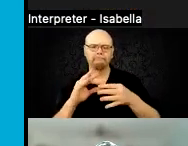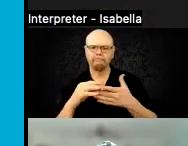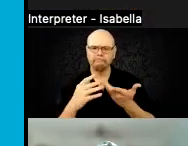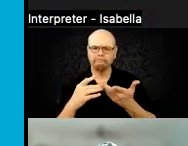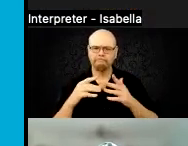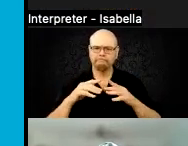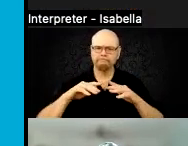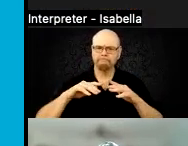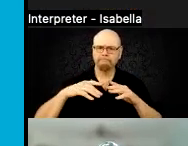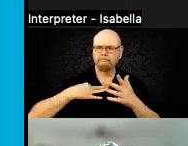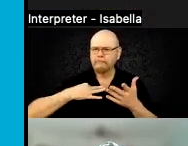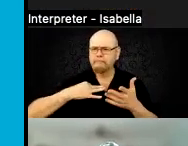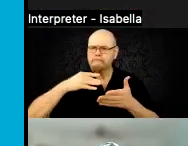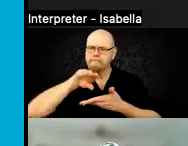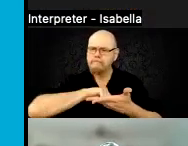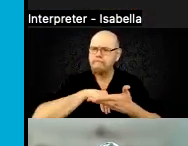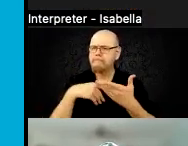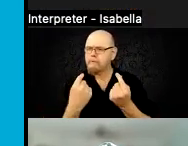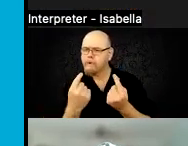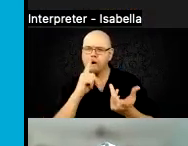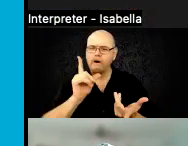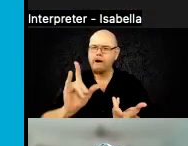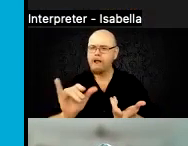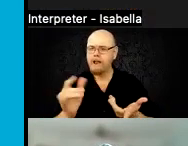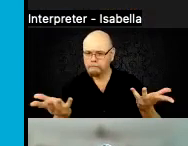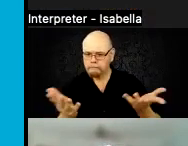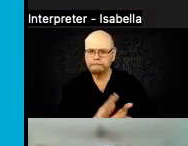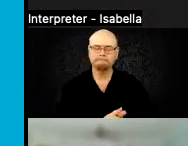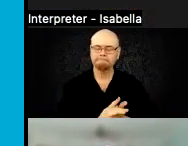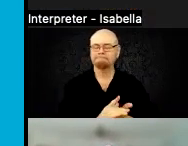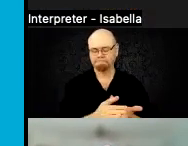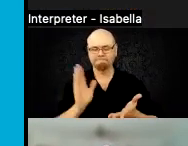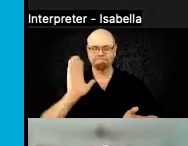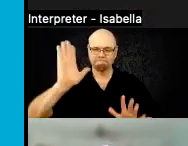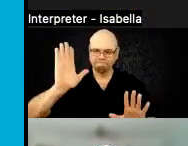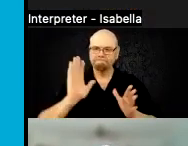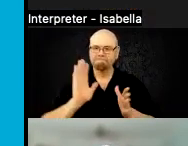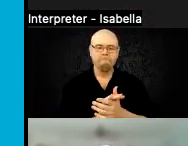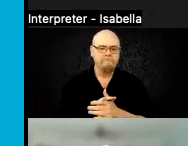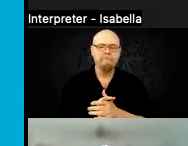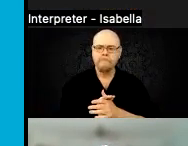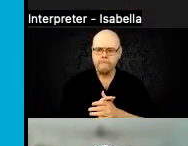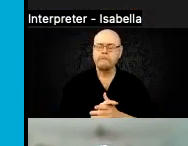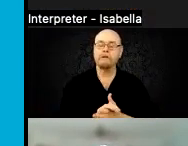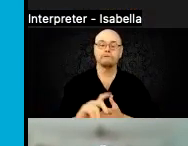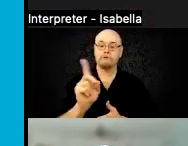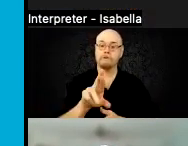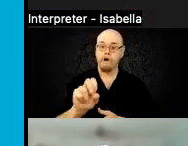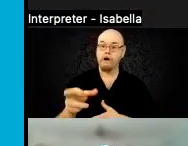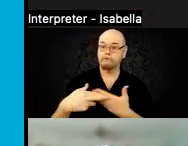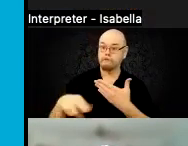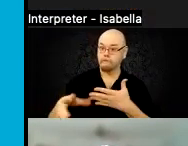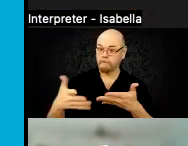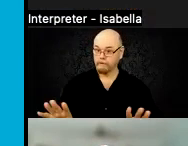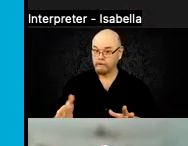counselor. Hi, everyone. So as Megan mentioned, after you've submitted a DRS referral, your case will